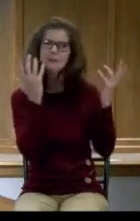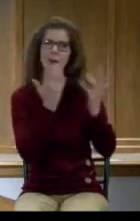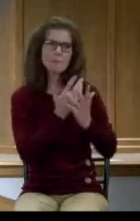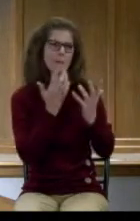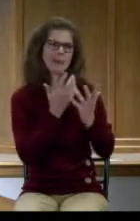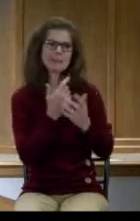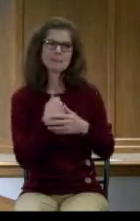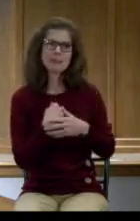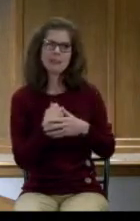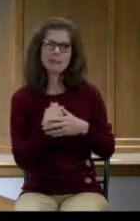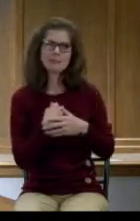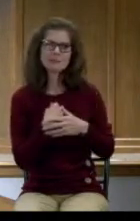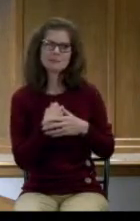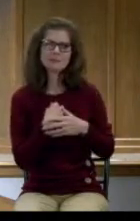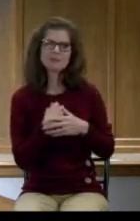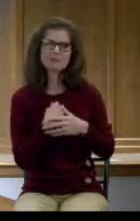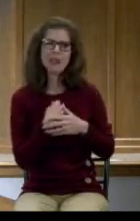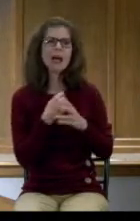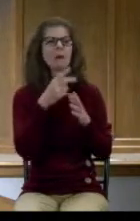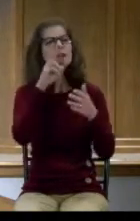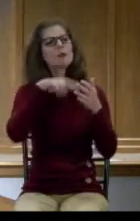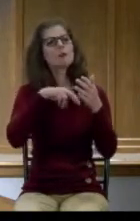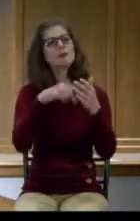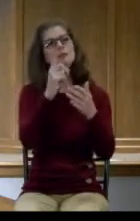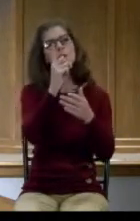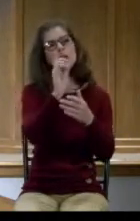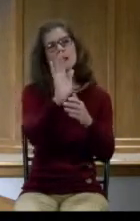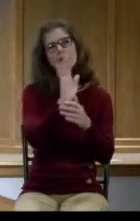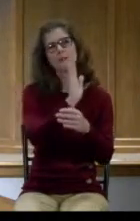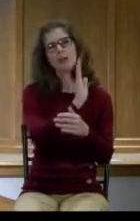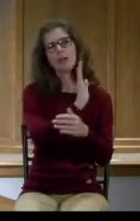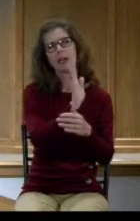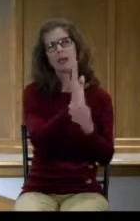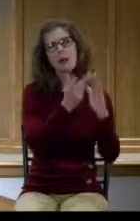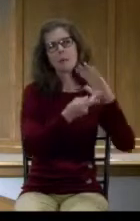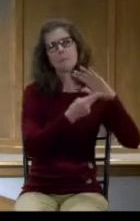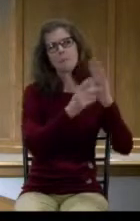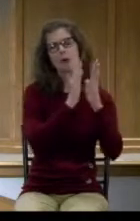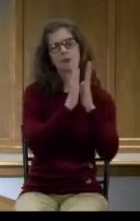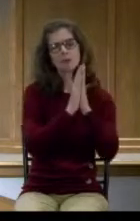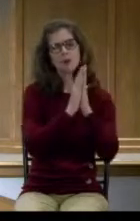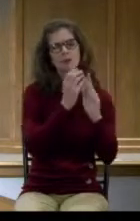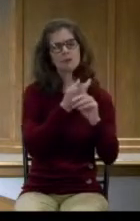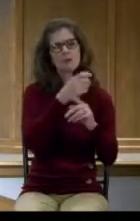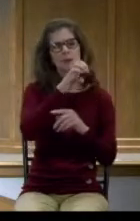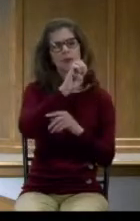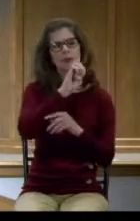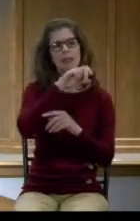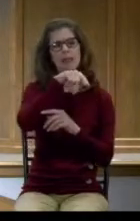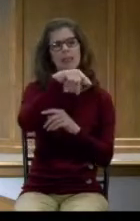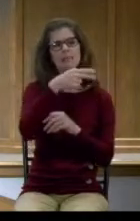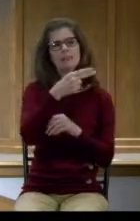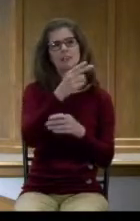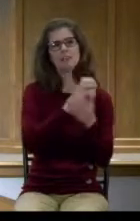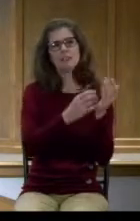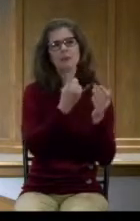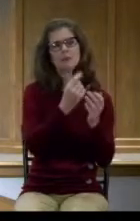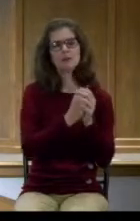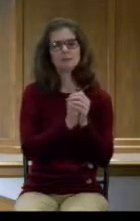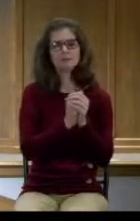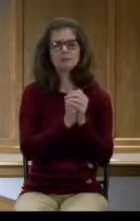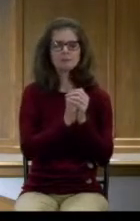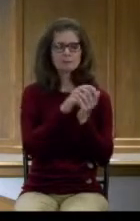read you a prayer of his, and then I'll share with you why I love his prayers. So this is from Ephesians chapter 1. Paul says this: I keep asking